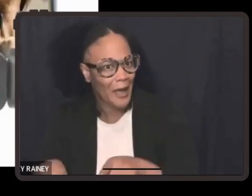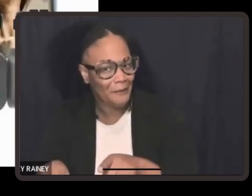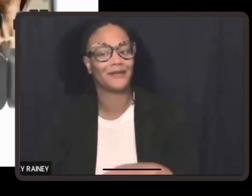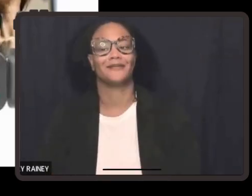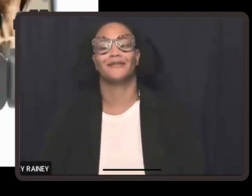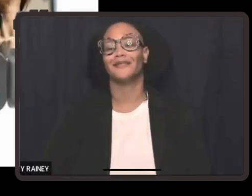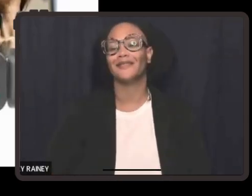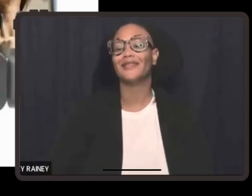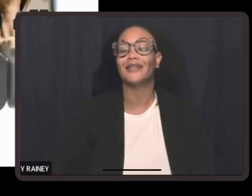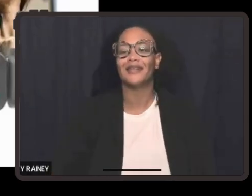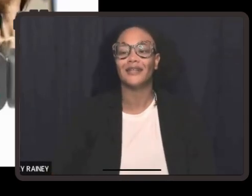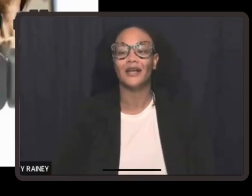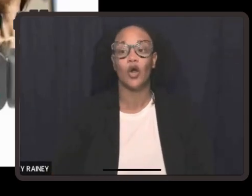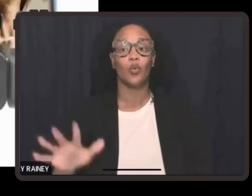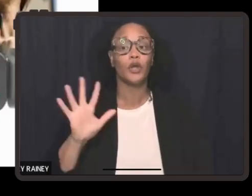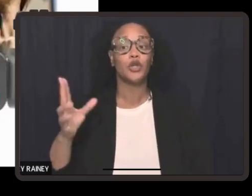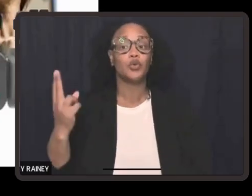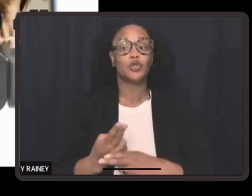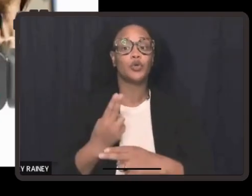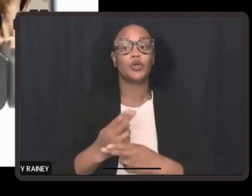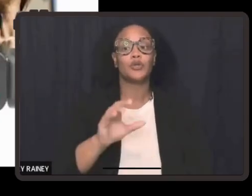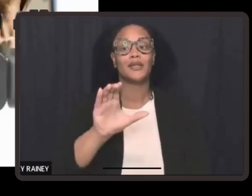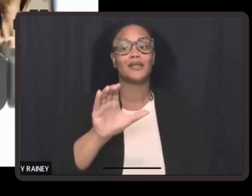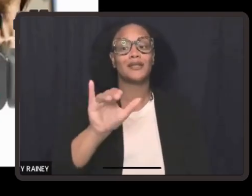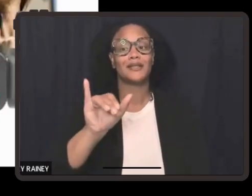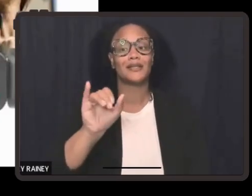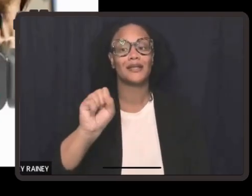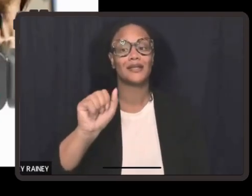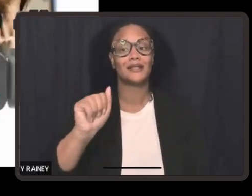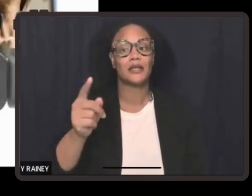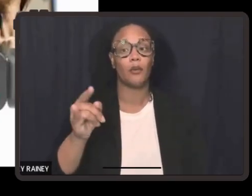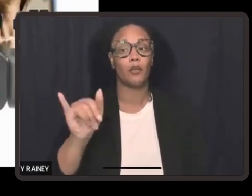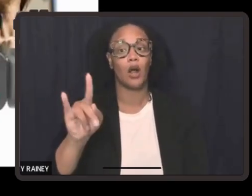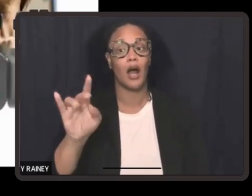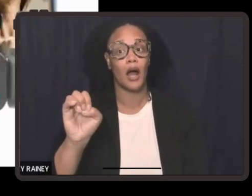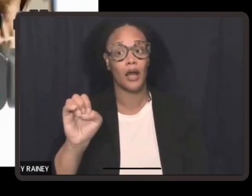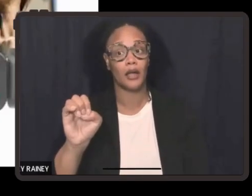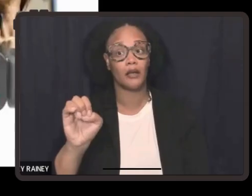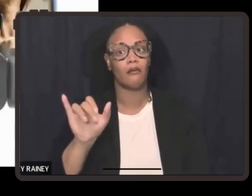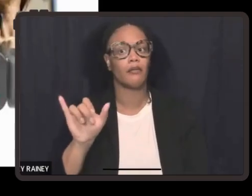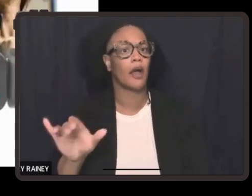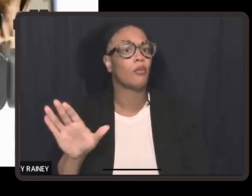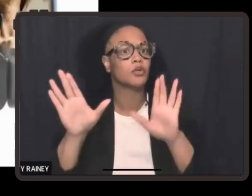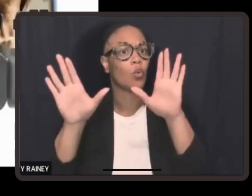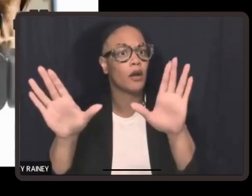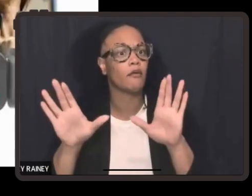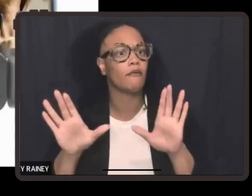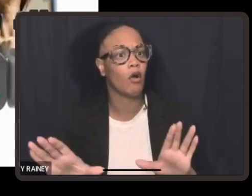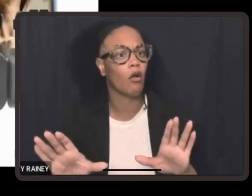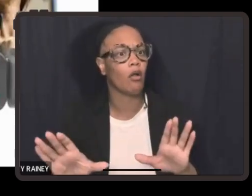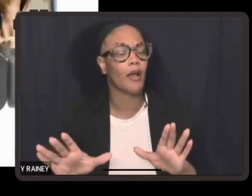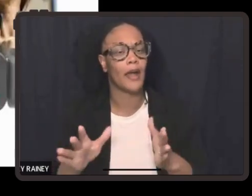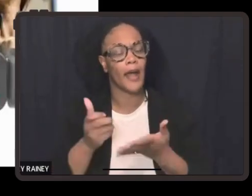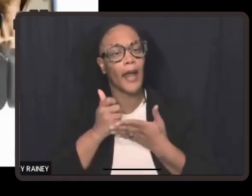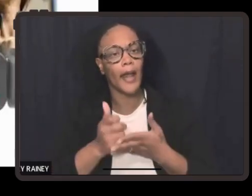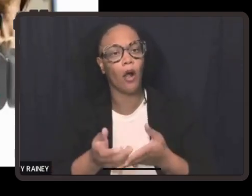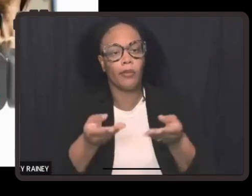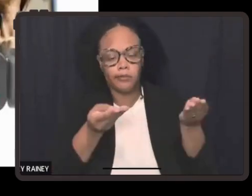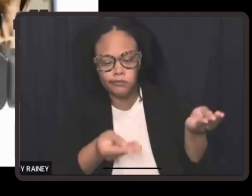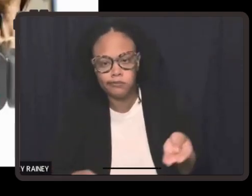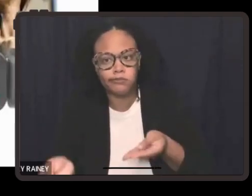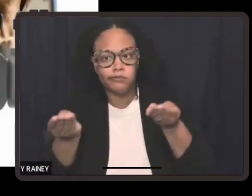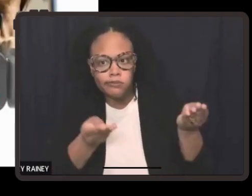is at the bottom there. It was wonderful. It was a motility. It moved things through. We used to have babies on